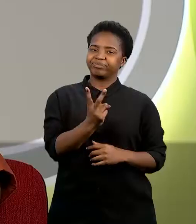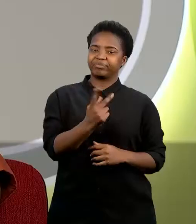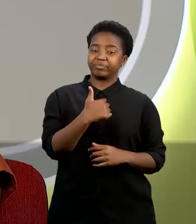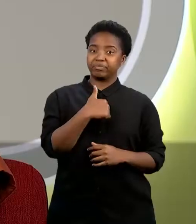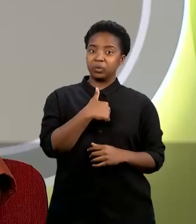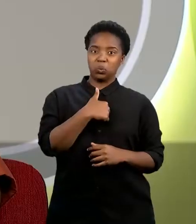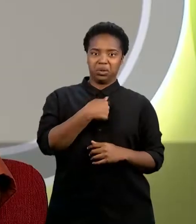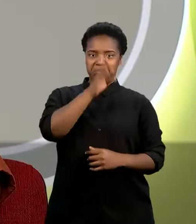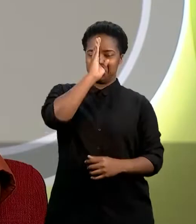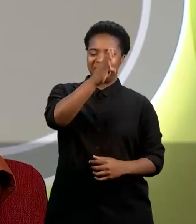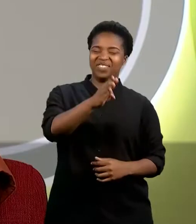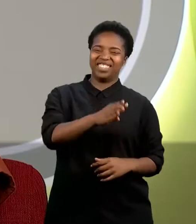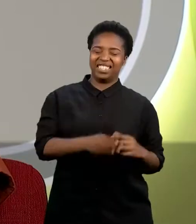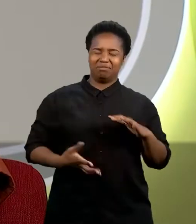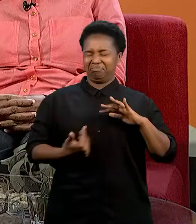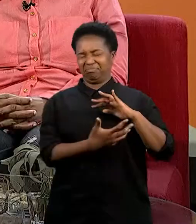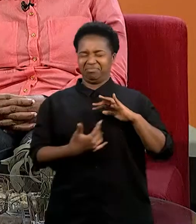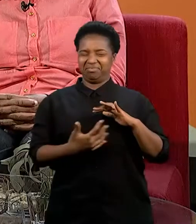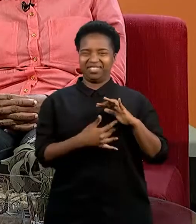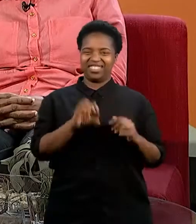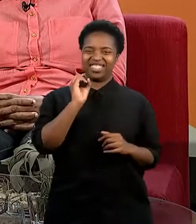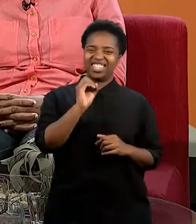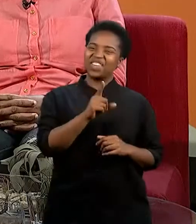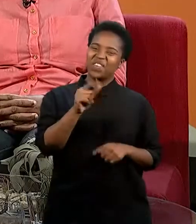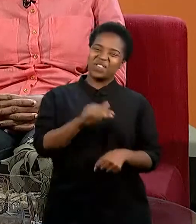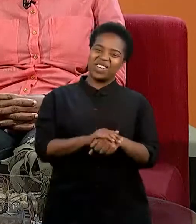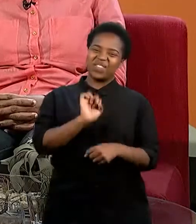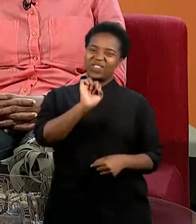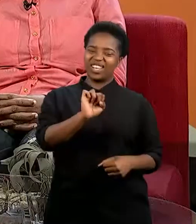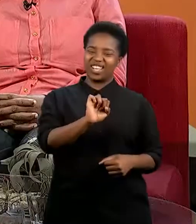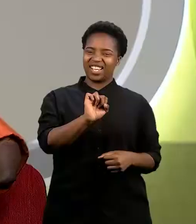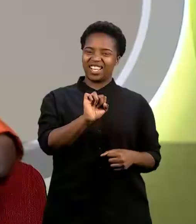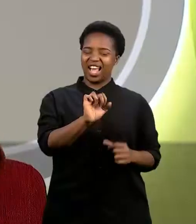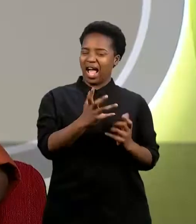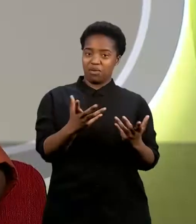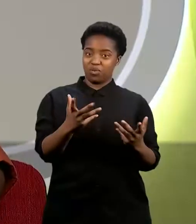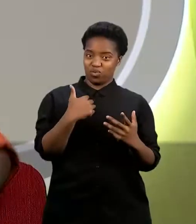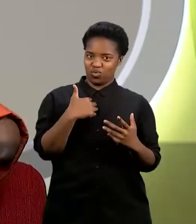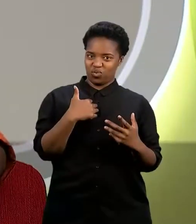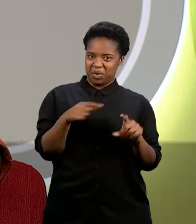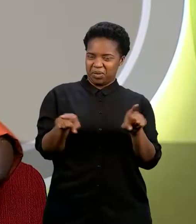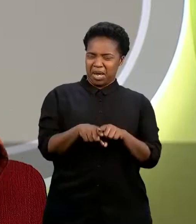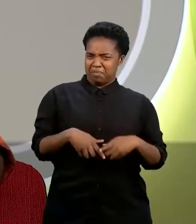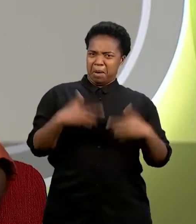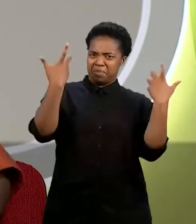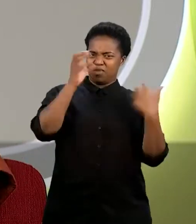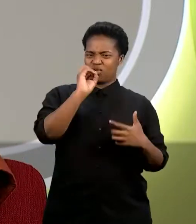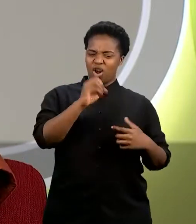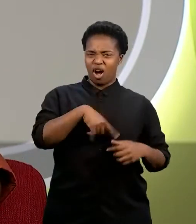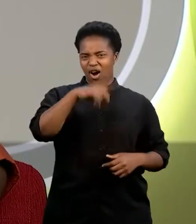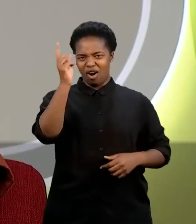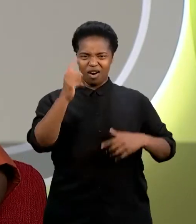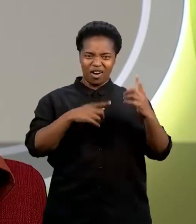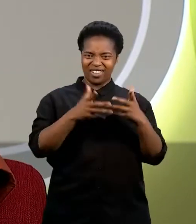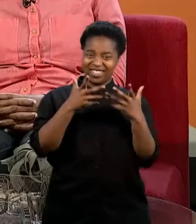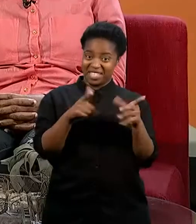uSarah unomlilo omningi when it comes to issues ezingamjabulisi. Wena njengomngani wakhe ureacta kanjani? Nawe ukube nomlilo kancane ukuthi hayi